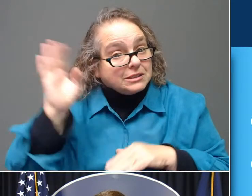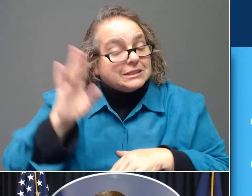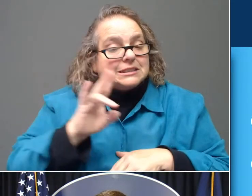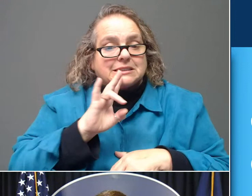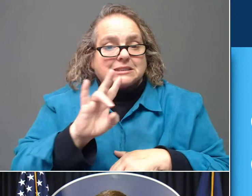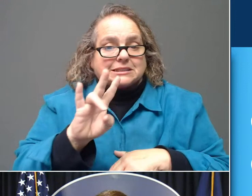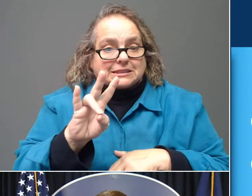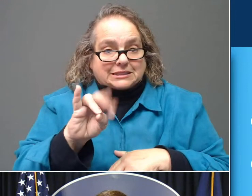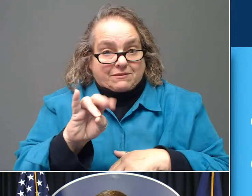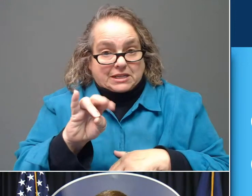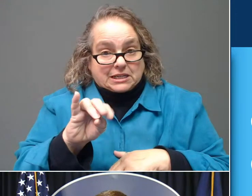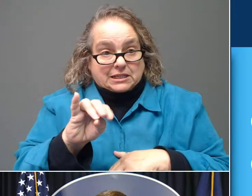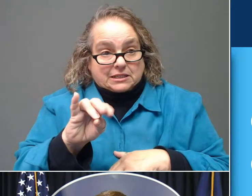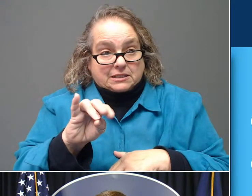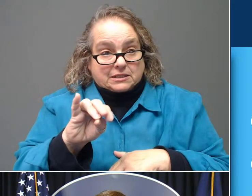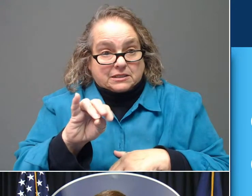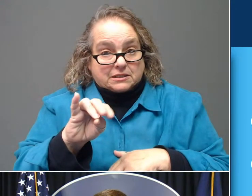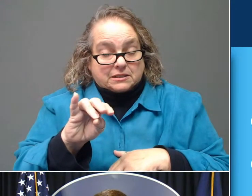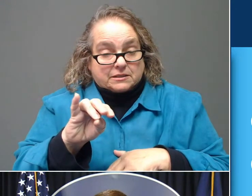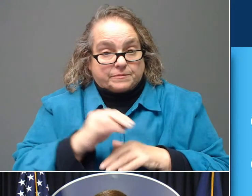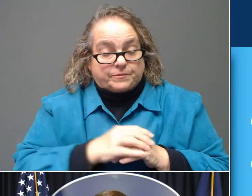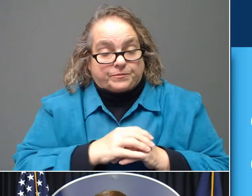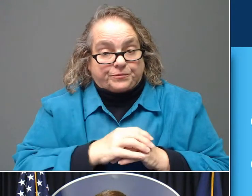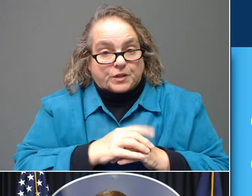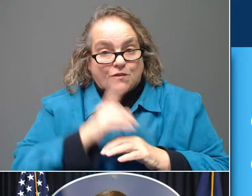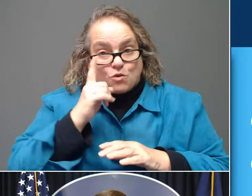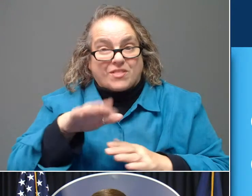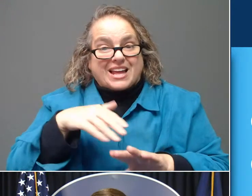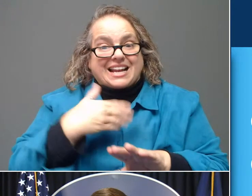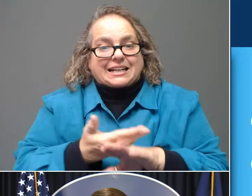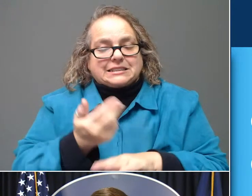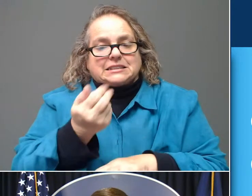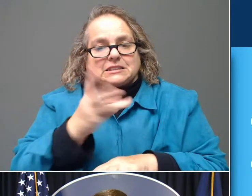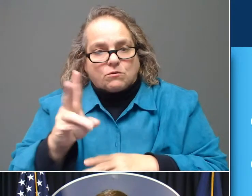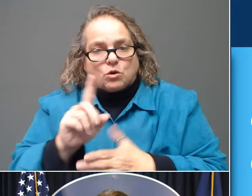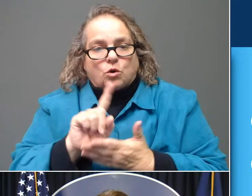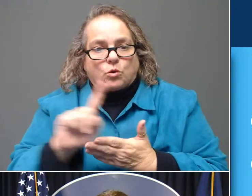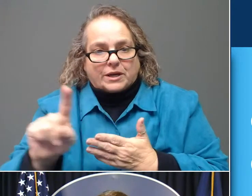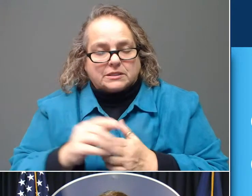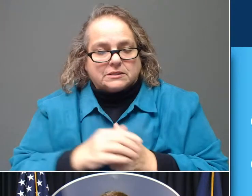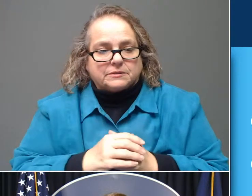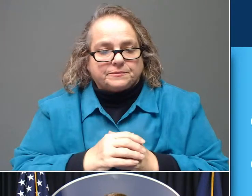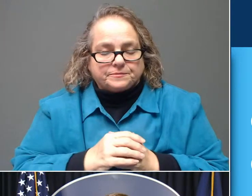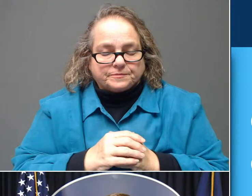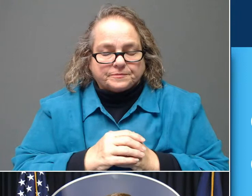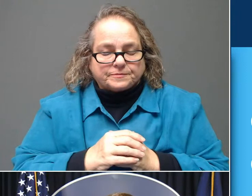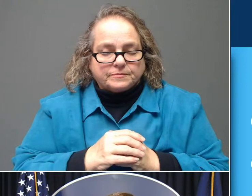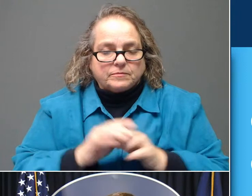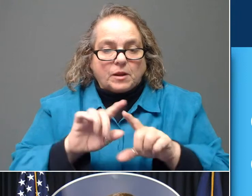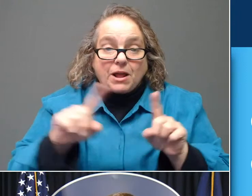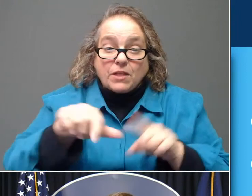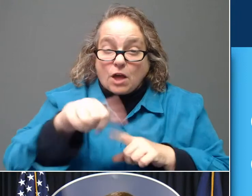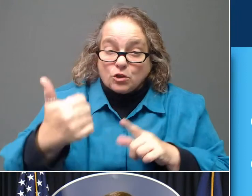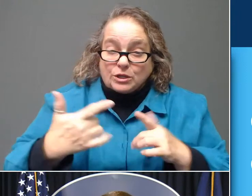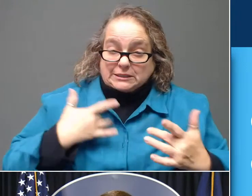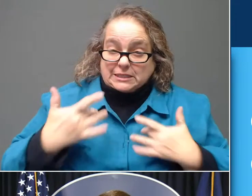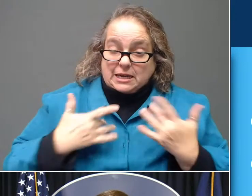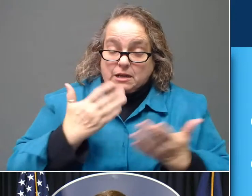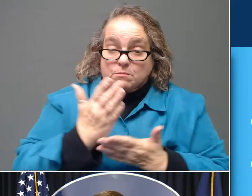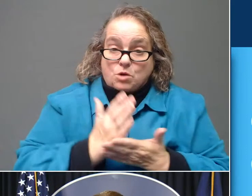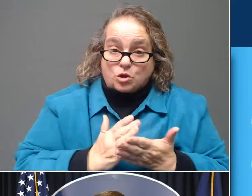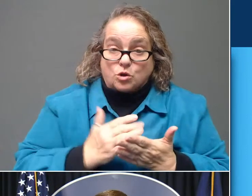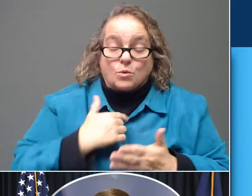at least for the next several weeks. But here's the other exciting part. Today, we're also unveiling a new